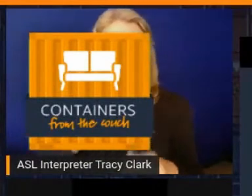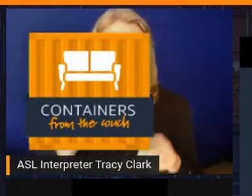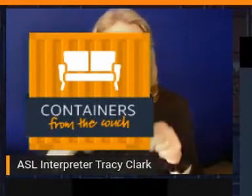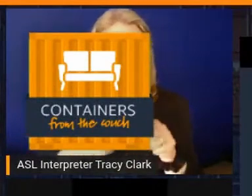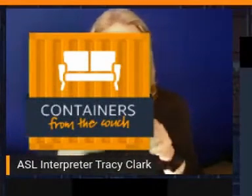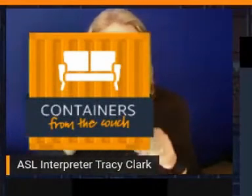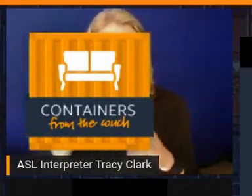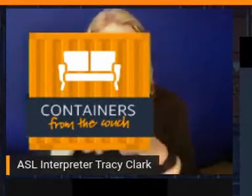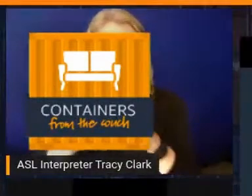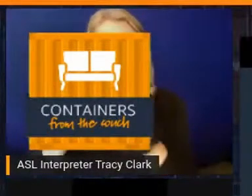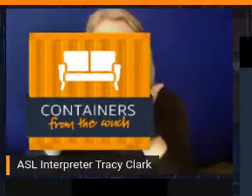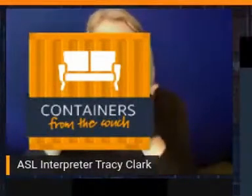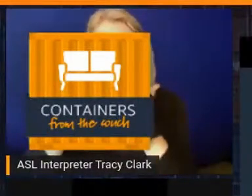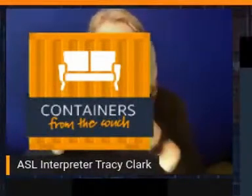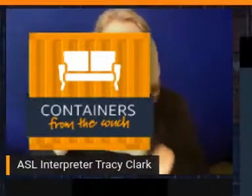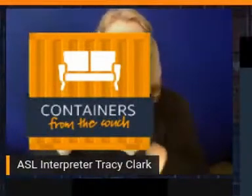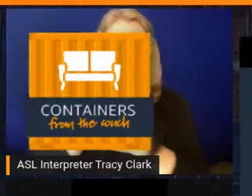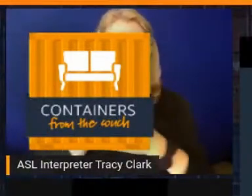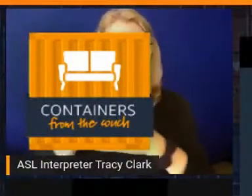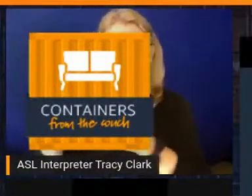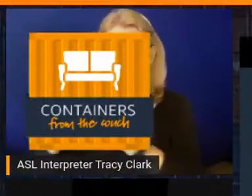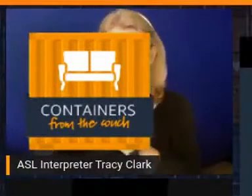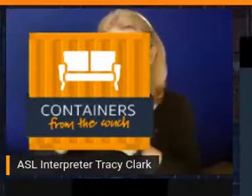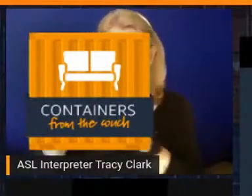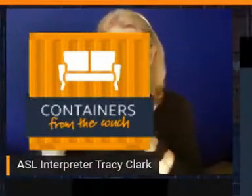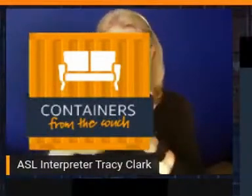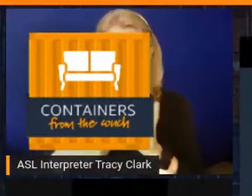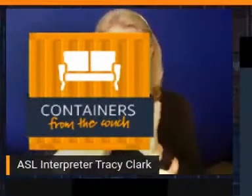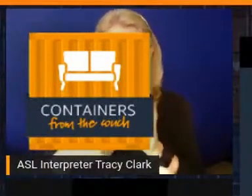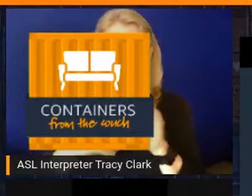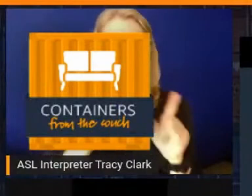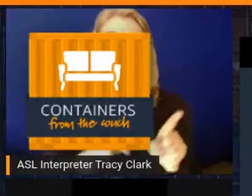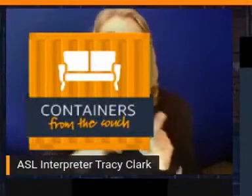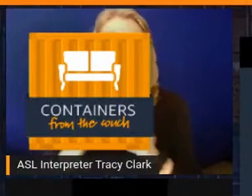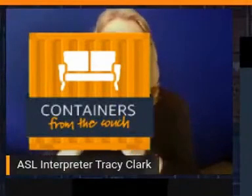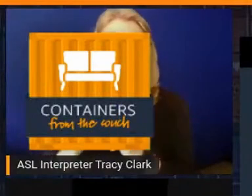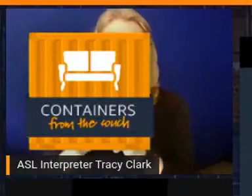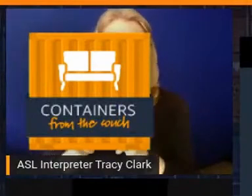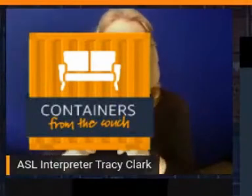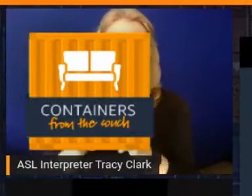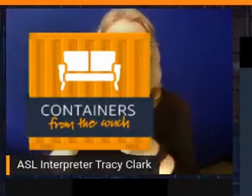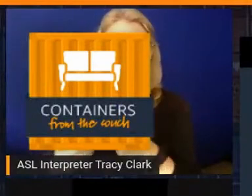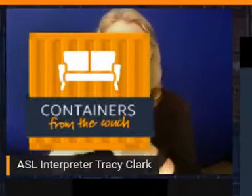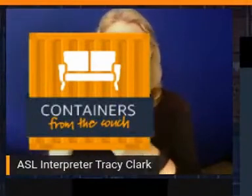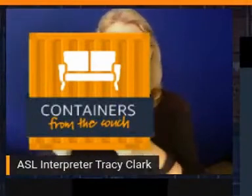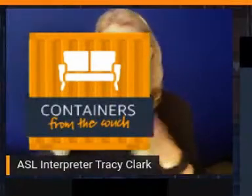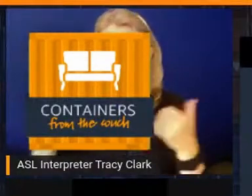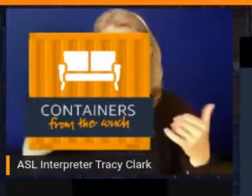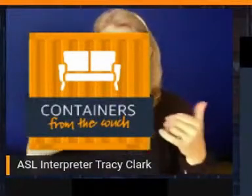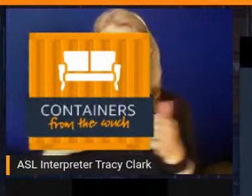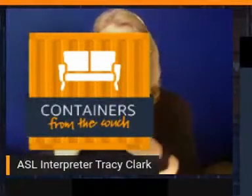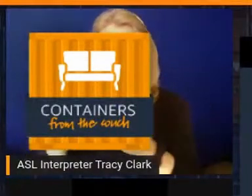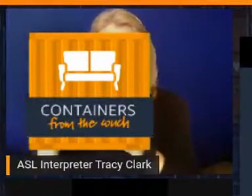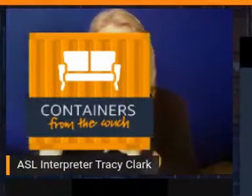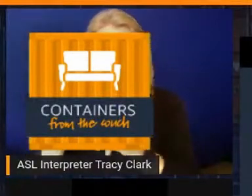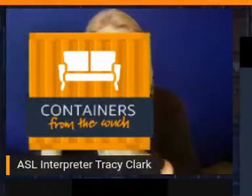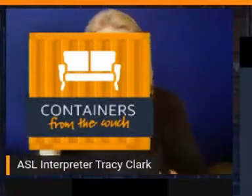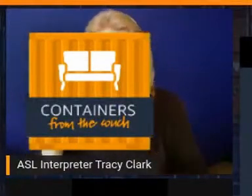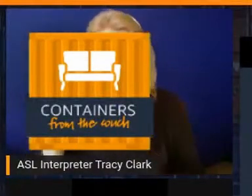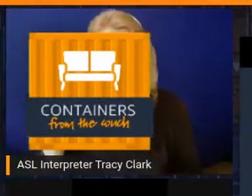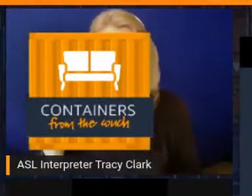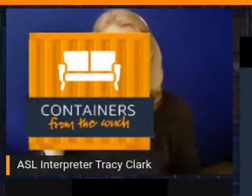the shared responsibility model. Also, I'm joined today by my friends Rob Clark and Micah